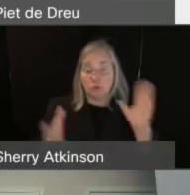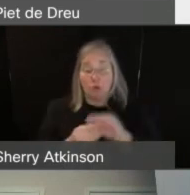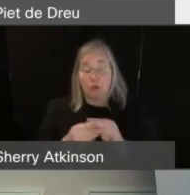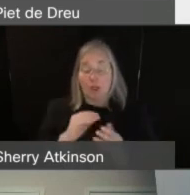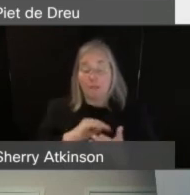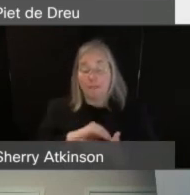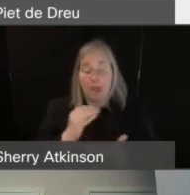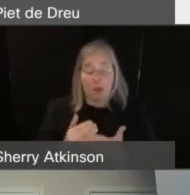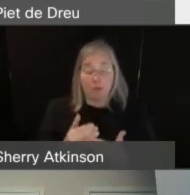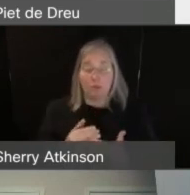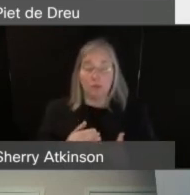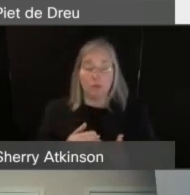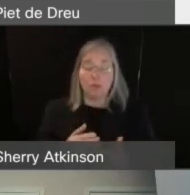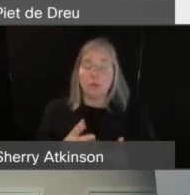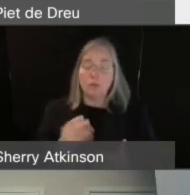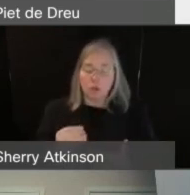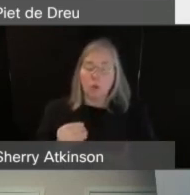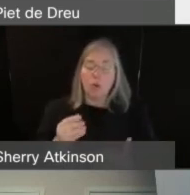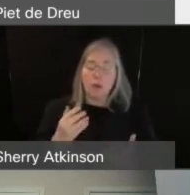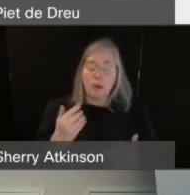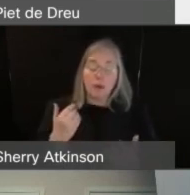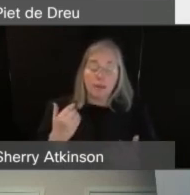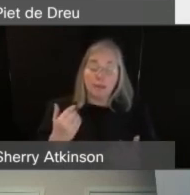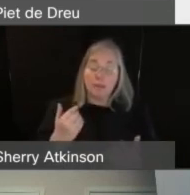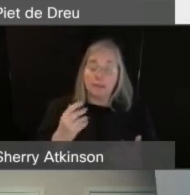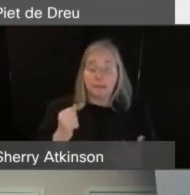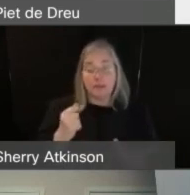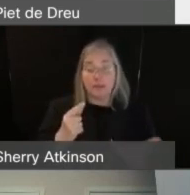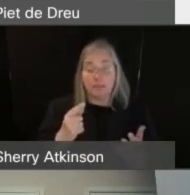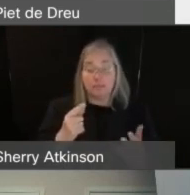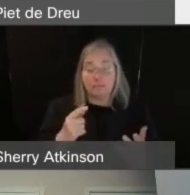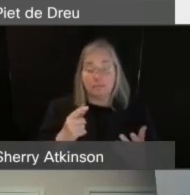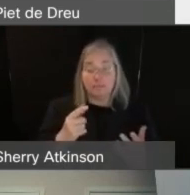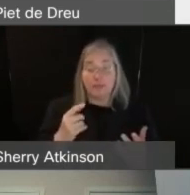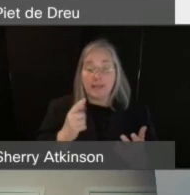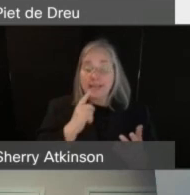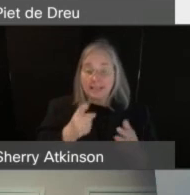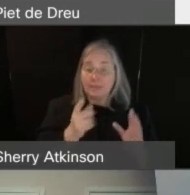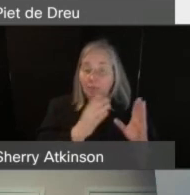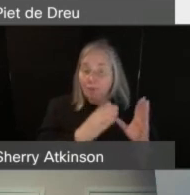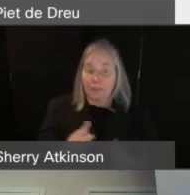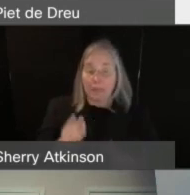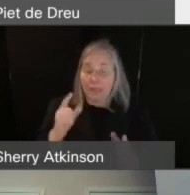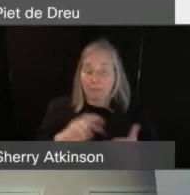planning purpose, but they are subject to changes. Thank you.